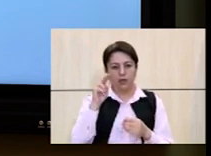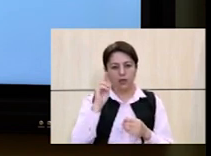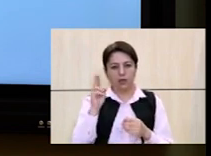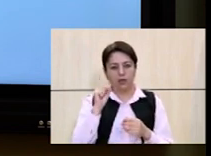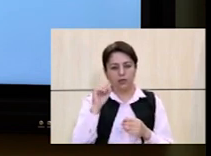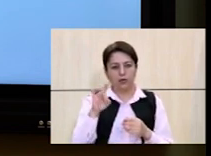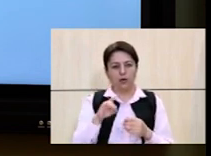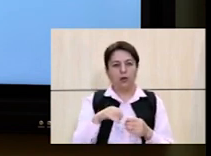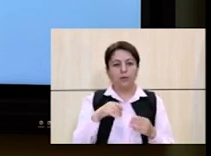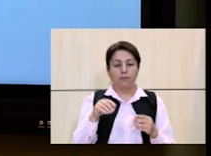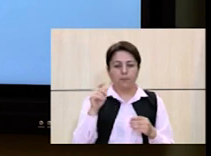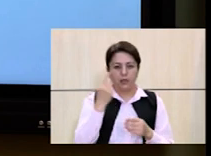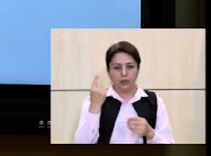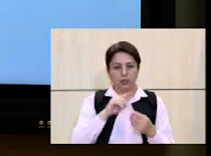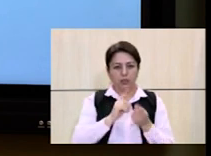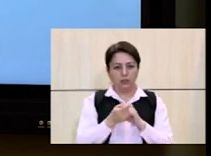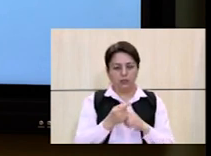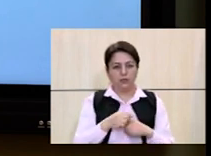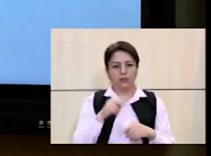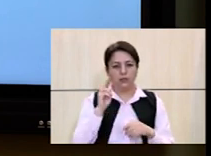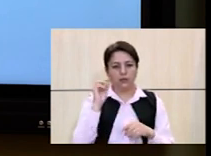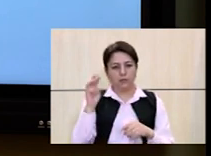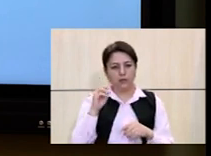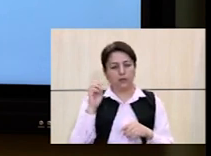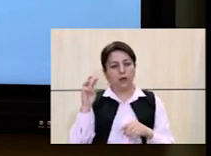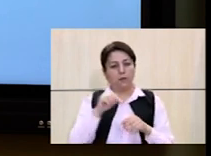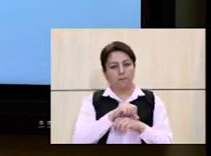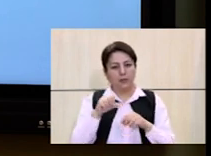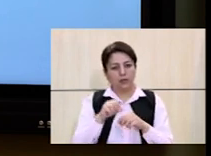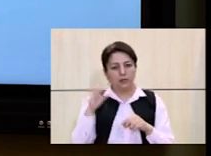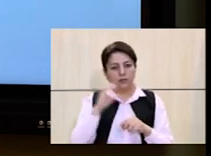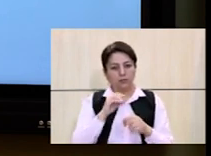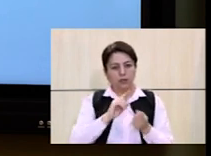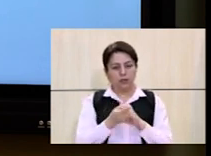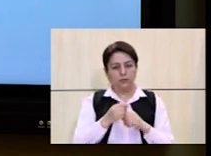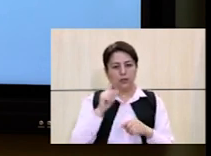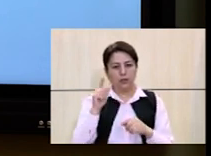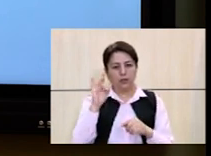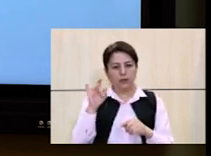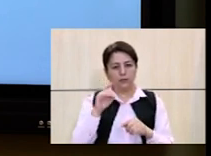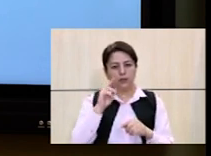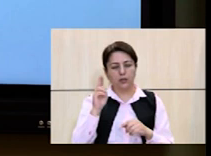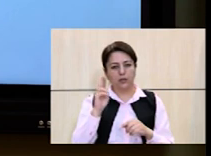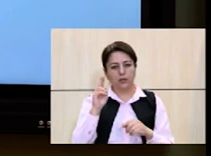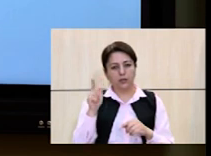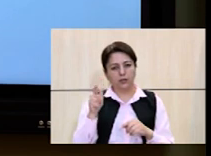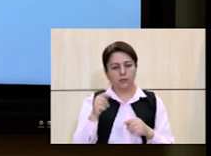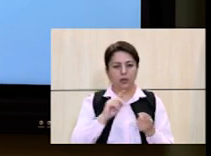aylantirsak, demak, kilometr soatni metr sekundga aylantiramiz va grammni kilogrammga aylantirib olamiz.